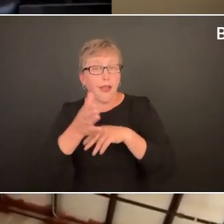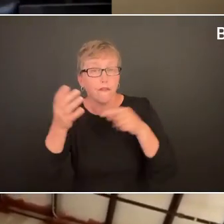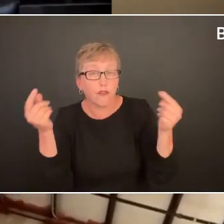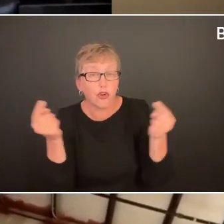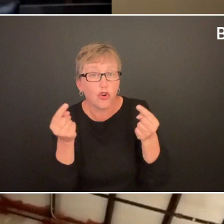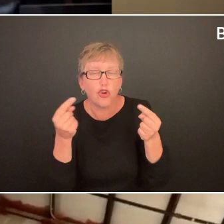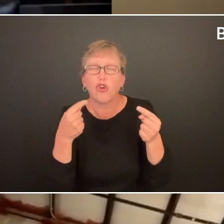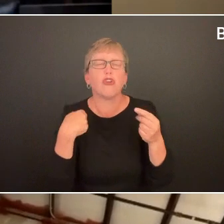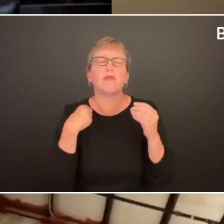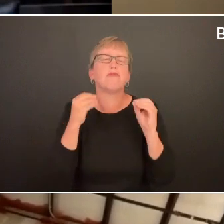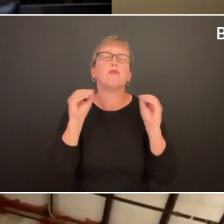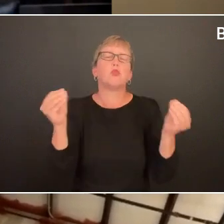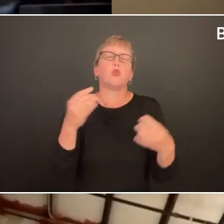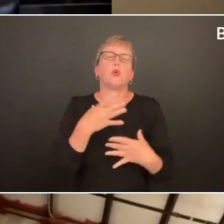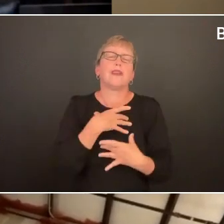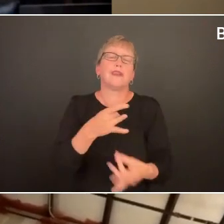just